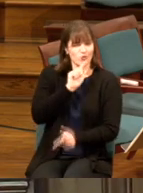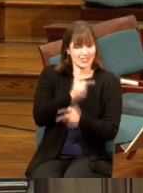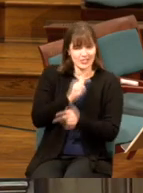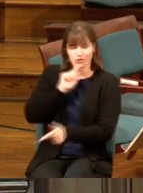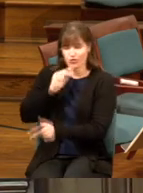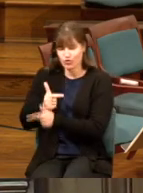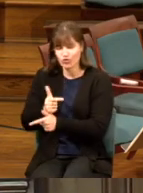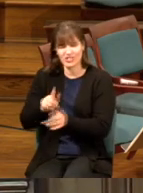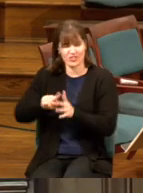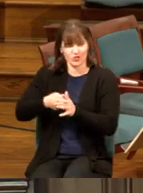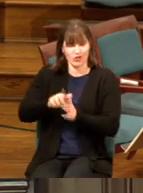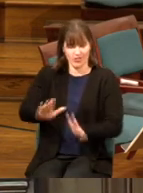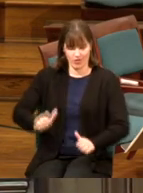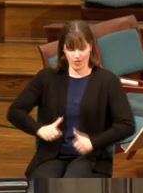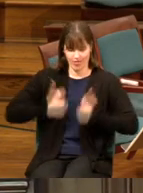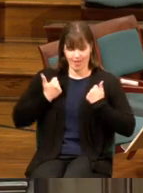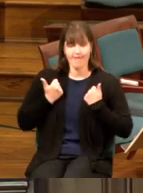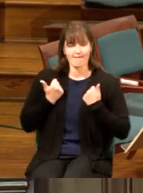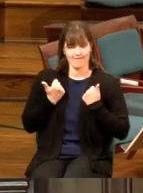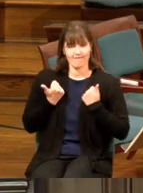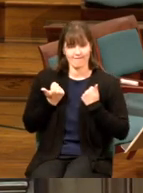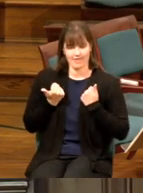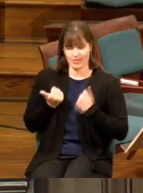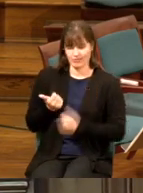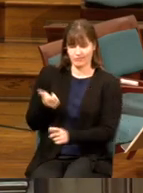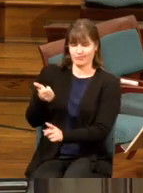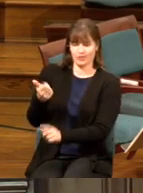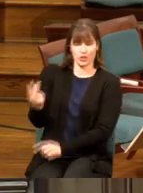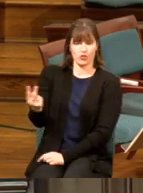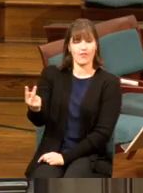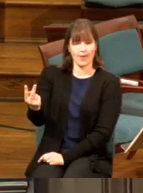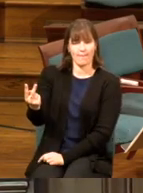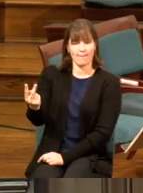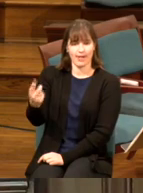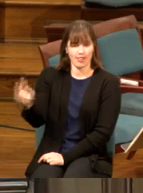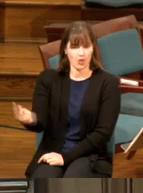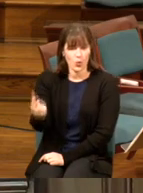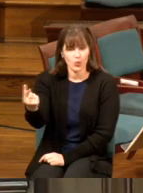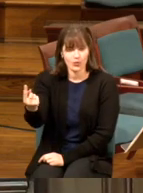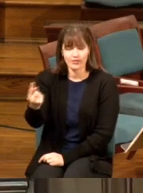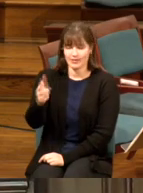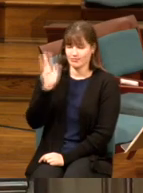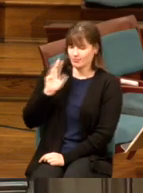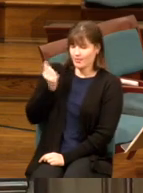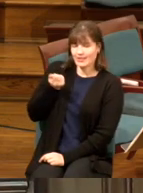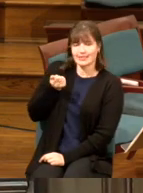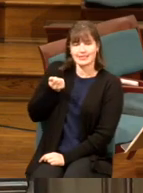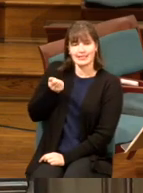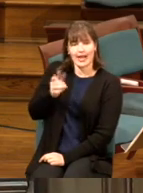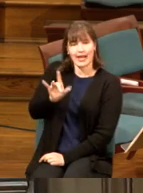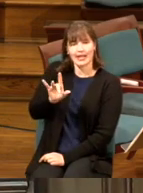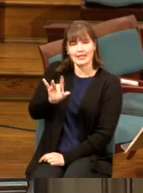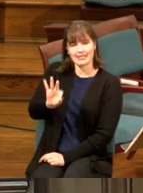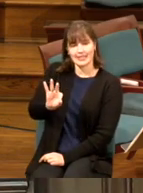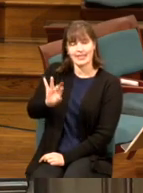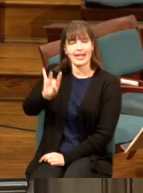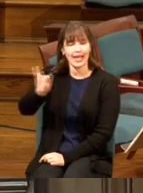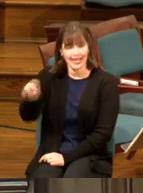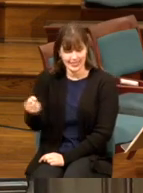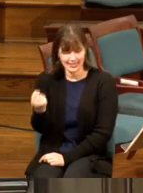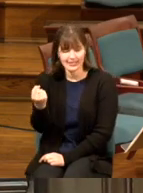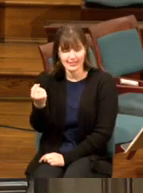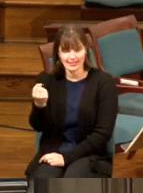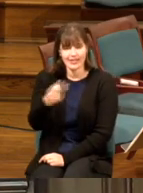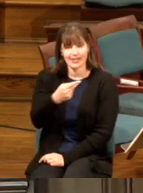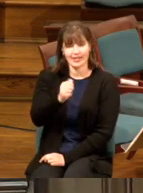the 1980s, and in a streak of independence, Hallie decides